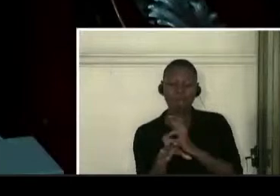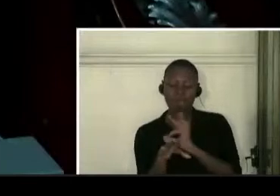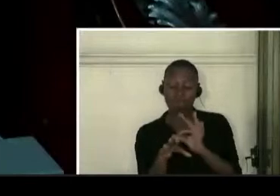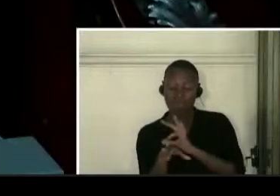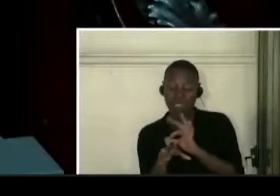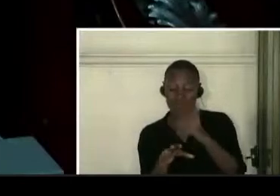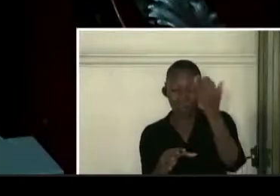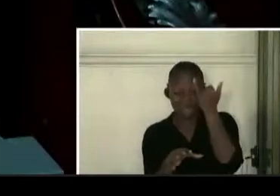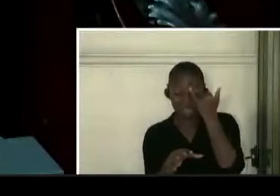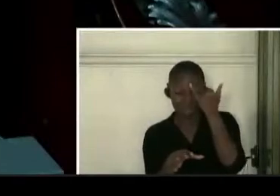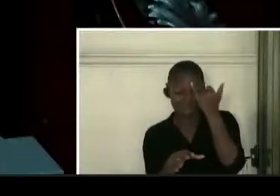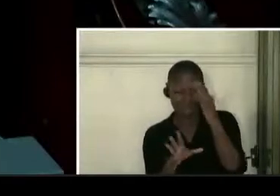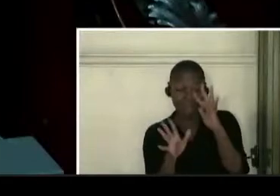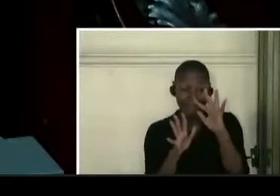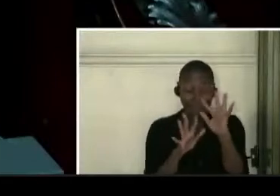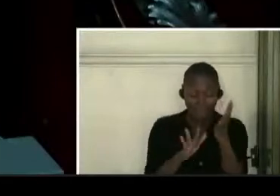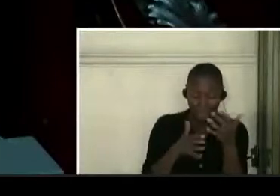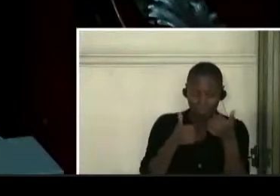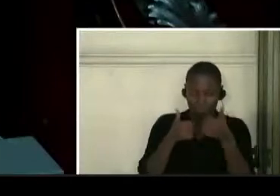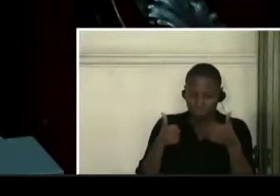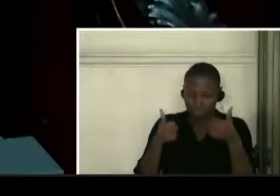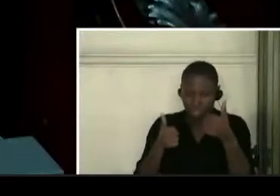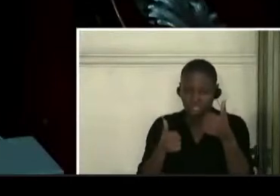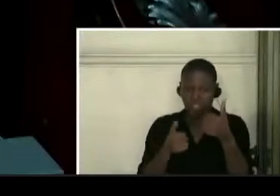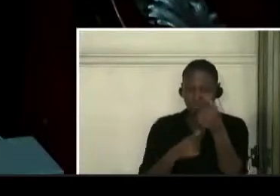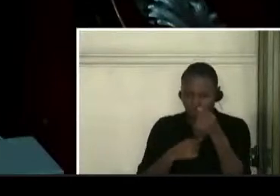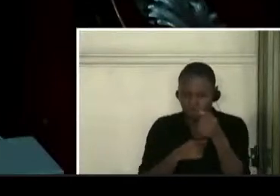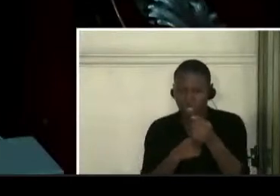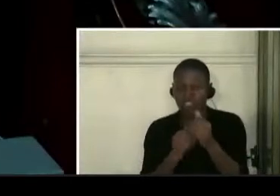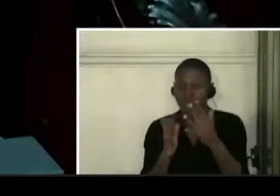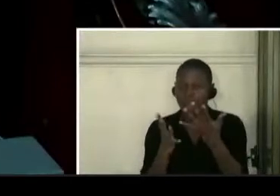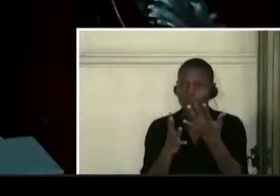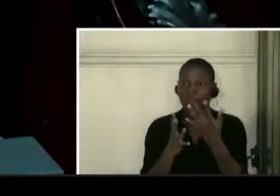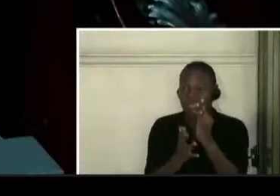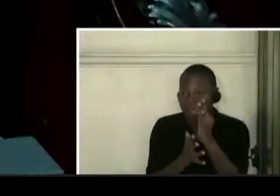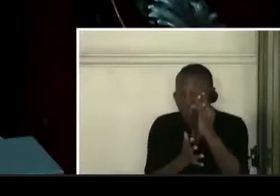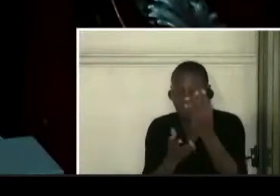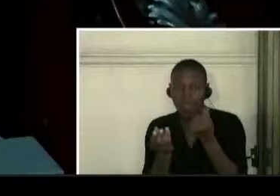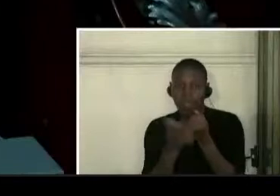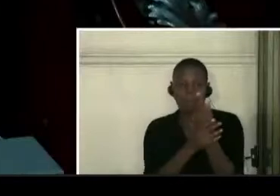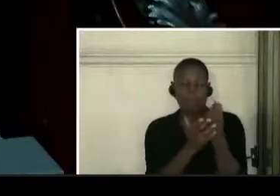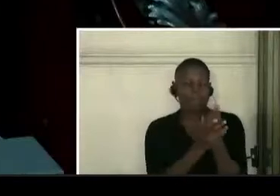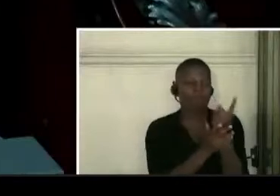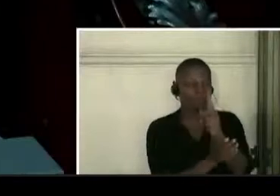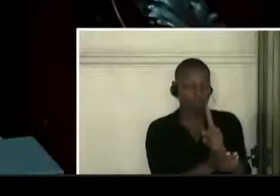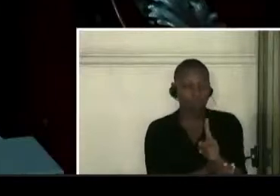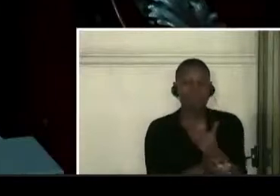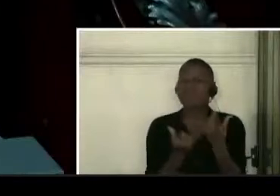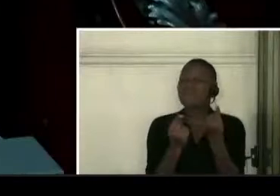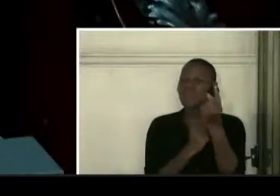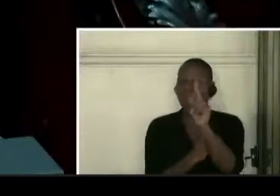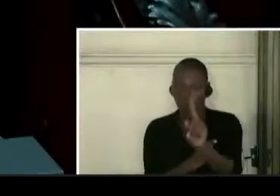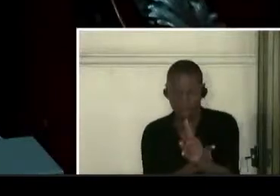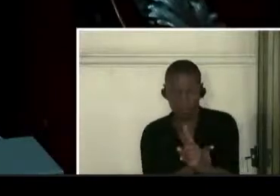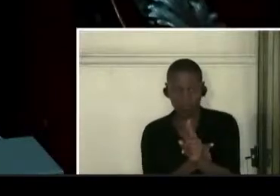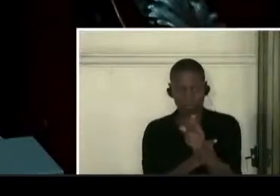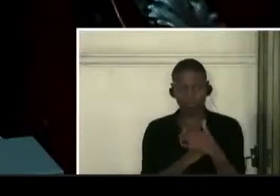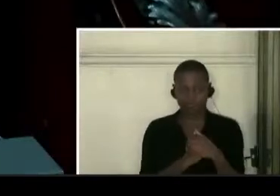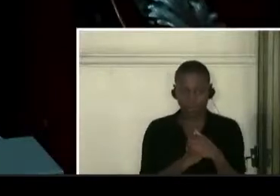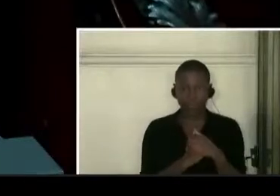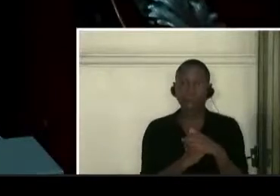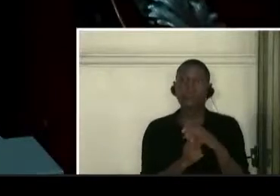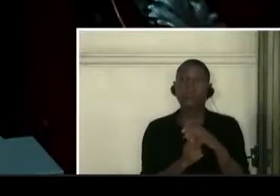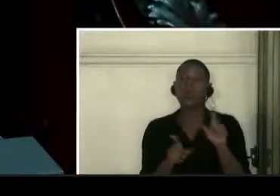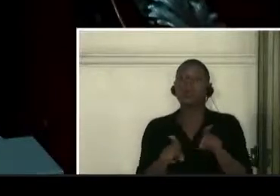neqhinga lokuxoxisana nabo bese siba nendlela eyaphambili. Angiphawule ngalokho ukuthi siyabonga kakhulu